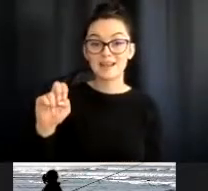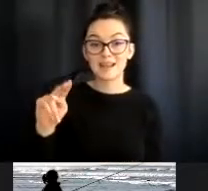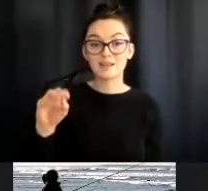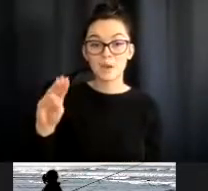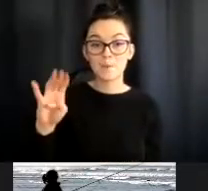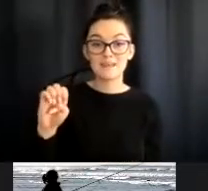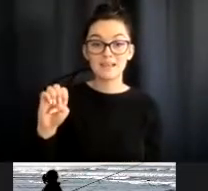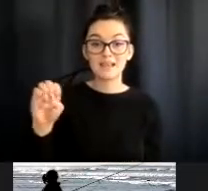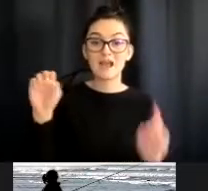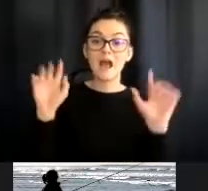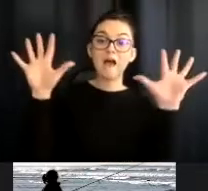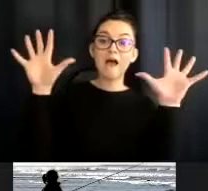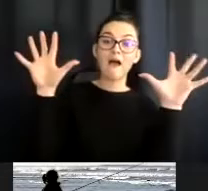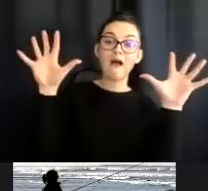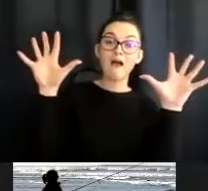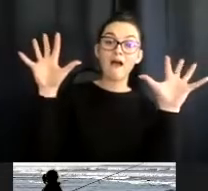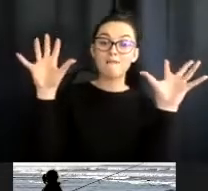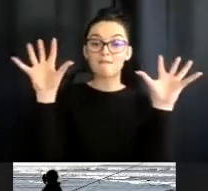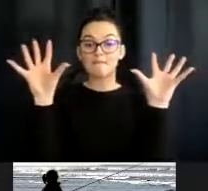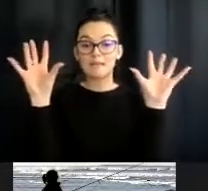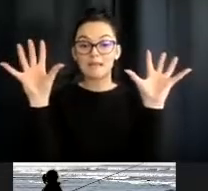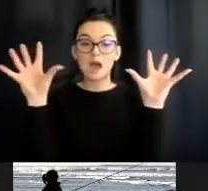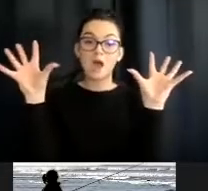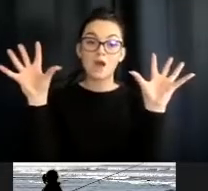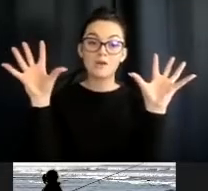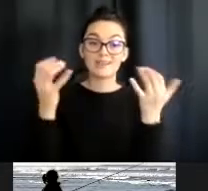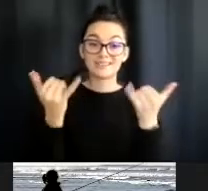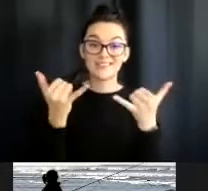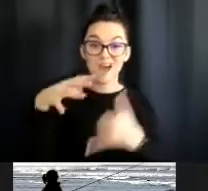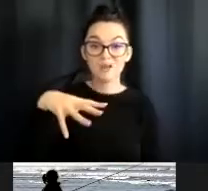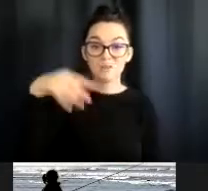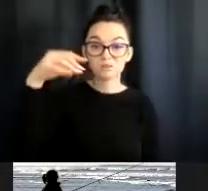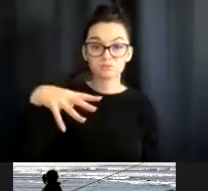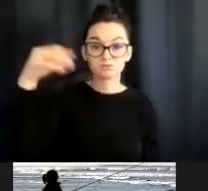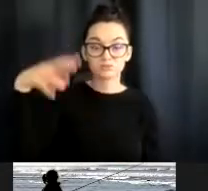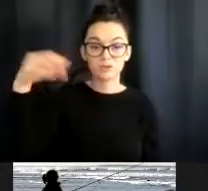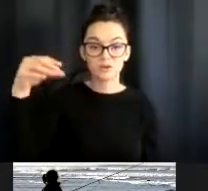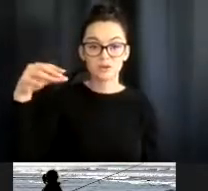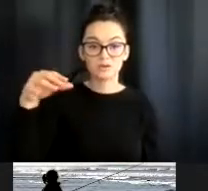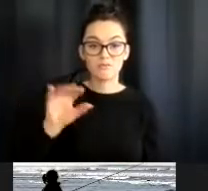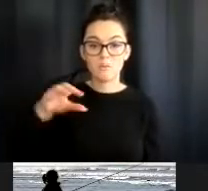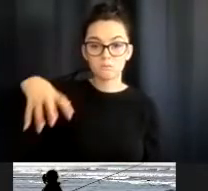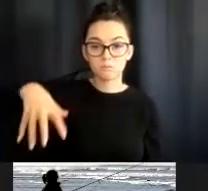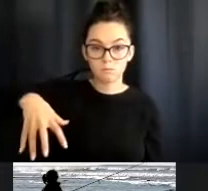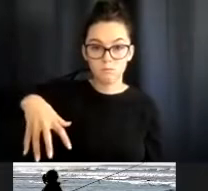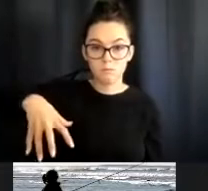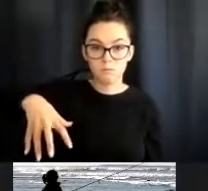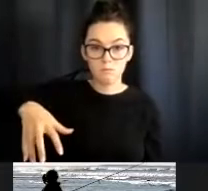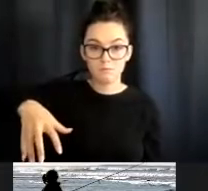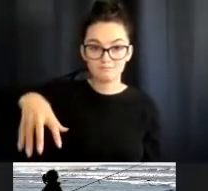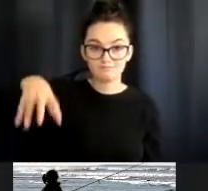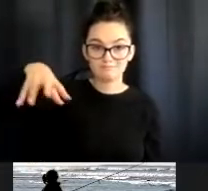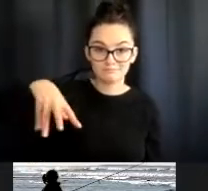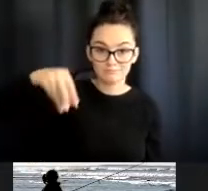up. Polyp. Now you're gonna be like a jellyfish, a medusa. Mouth and tentacles